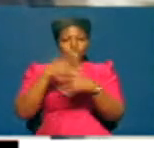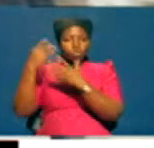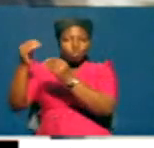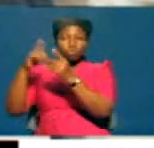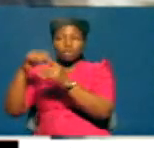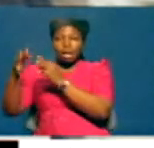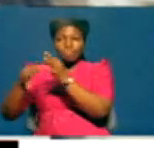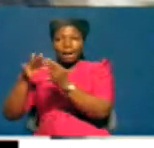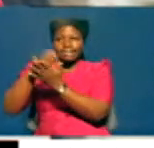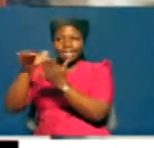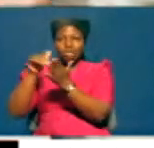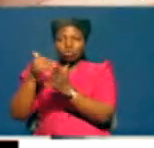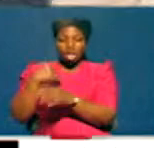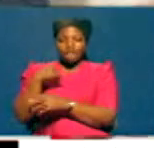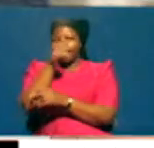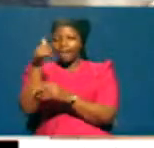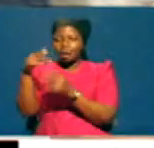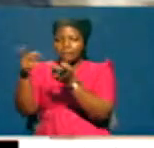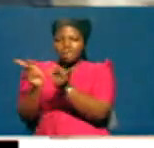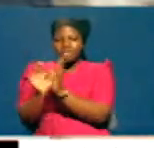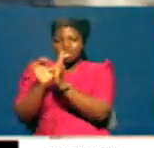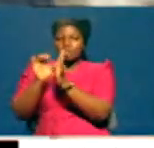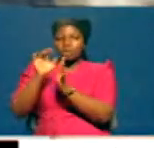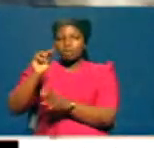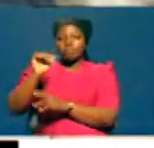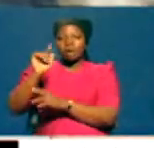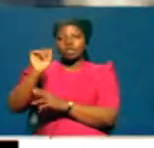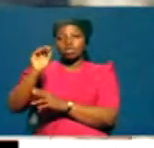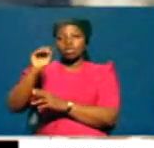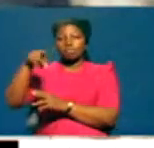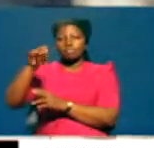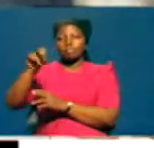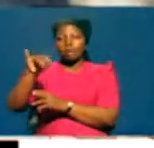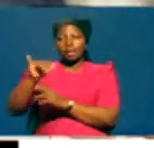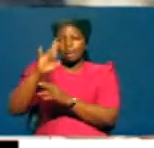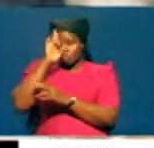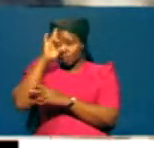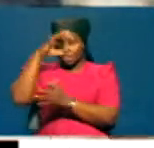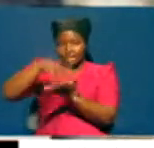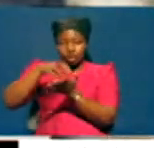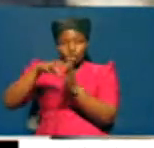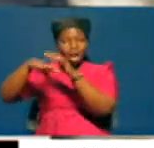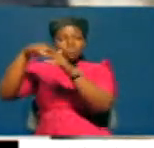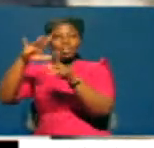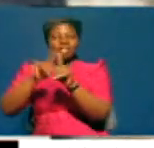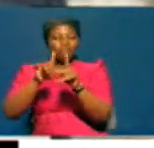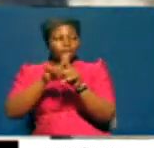at Matopeni Police Station, just outside, and also at the Chief's Camp in